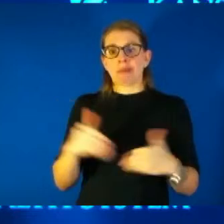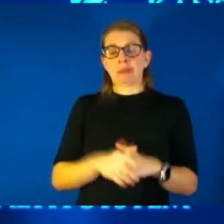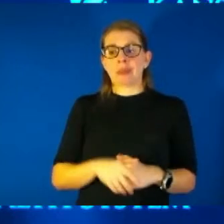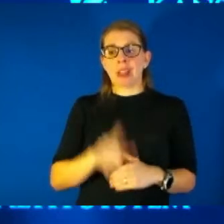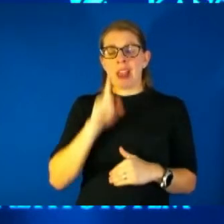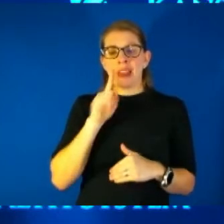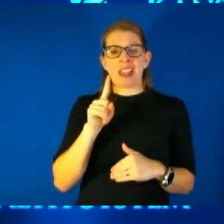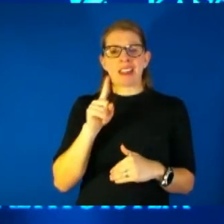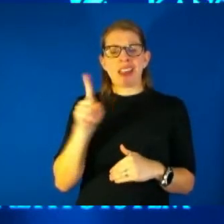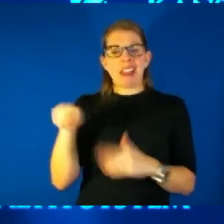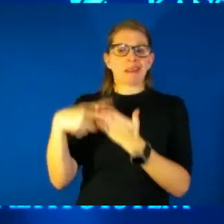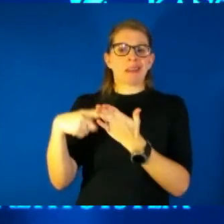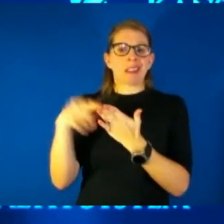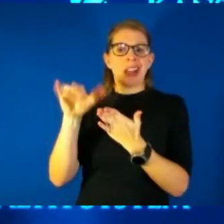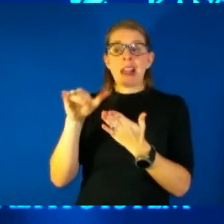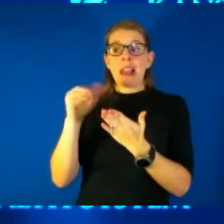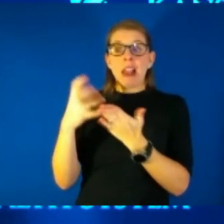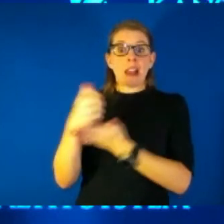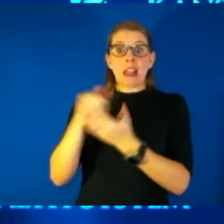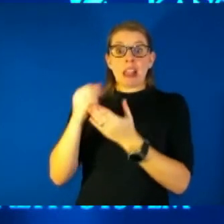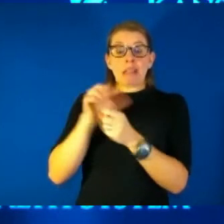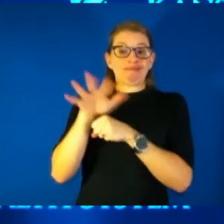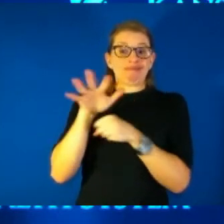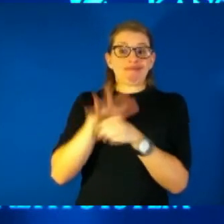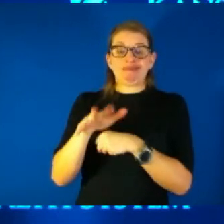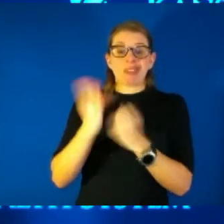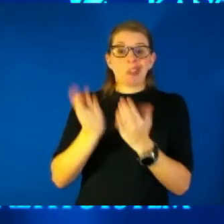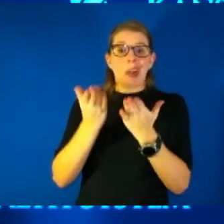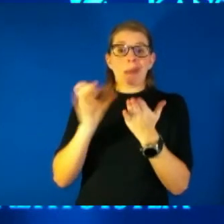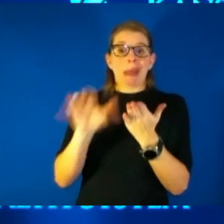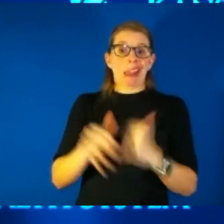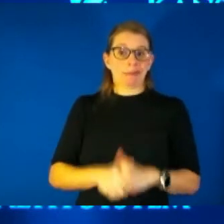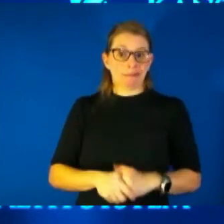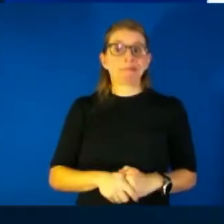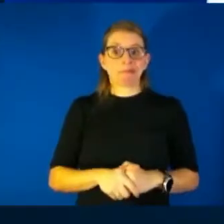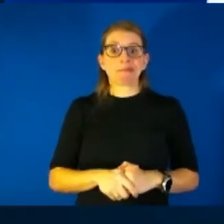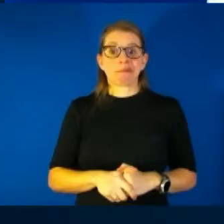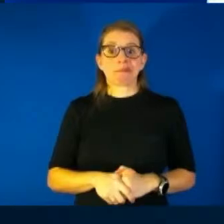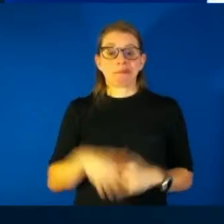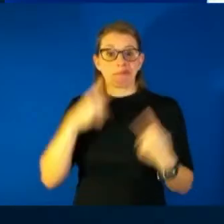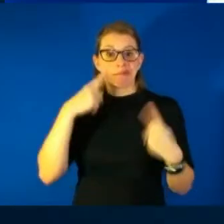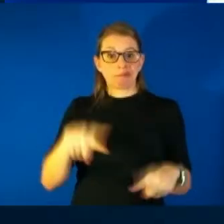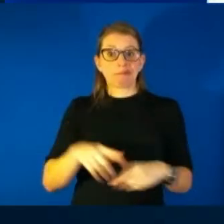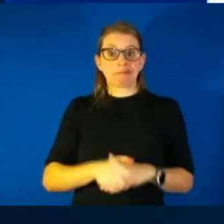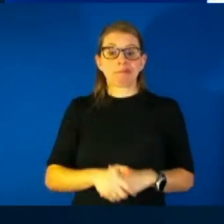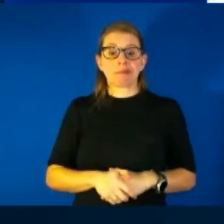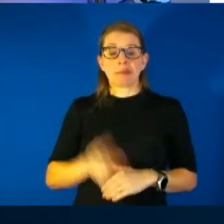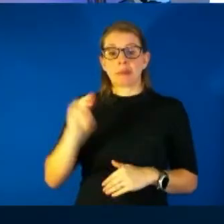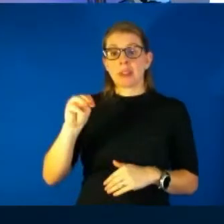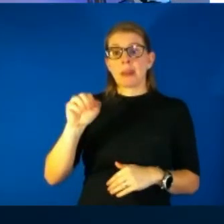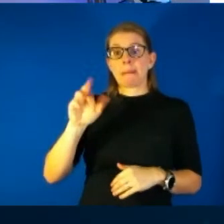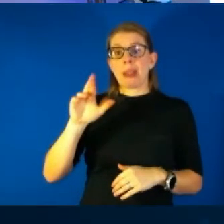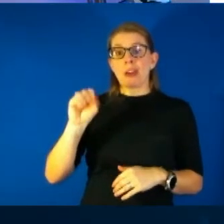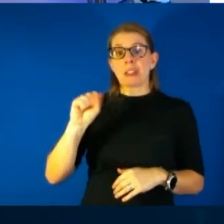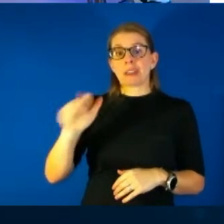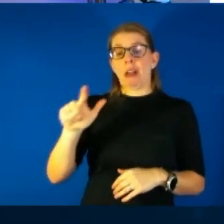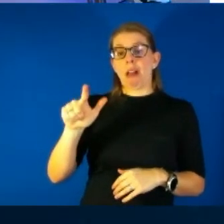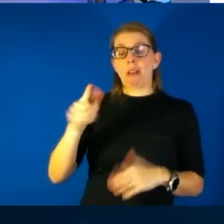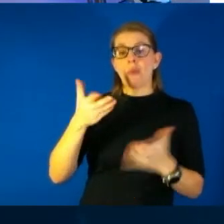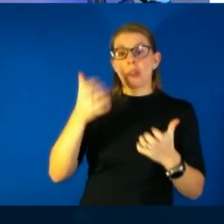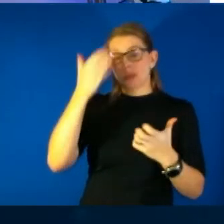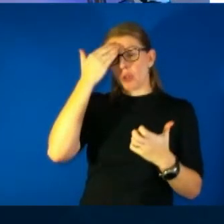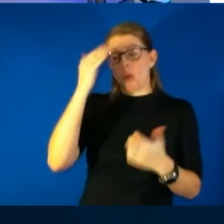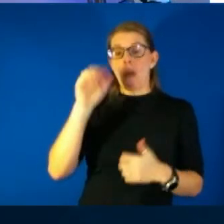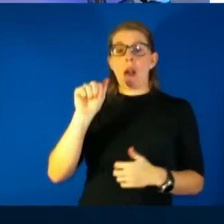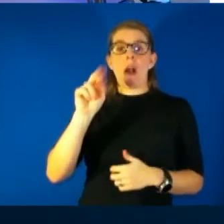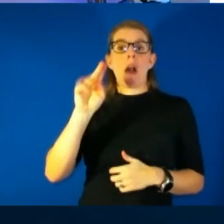just don't know that we have the information yet to recommend that. Yeah, I would agree. Marisol wants to know, can an autoimmune